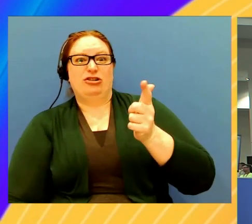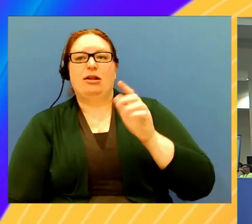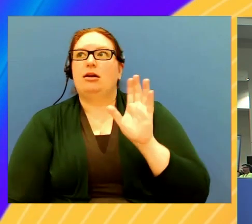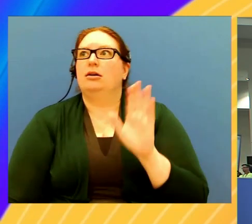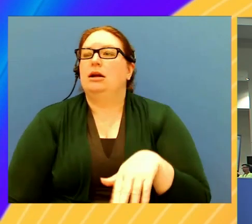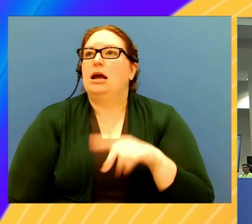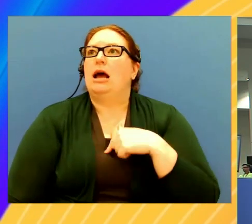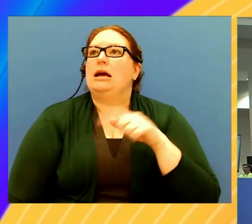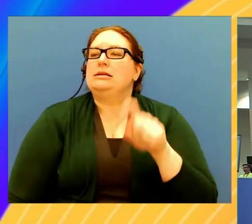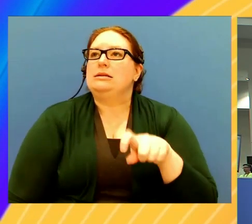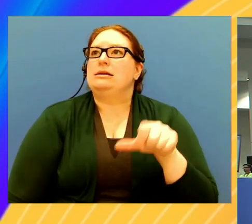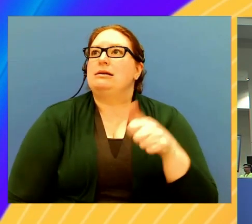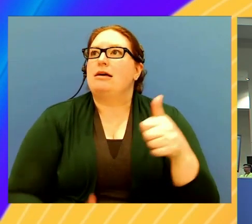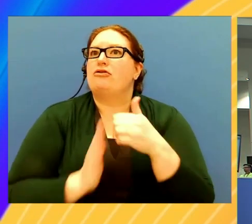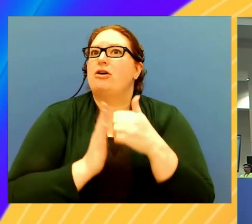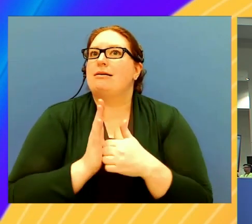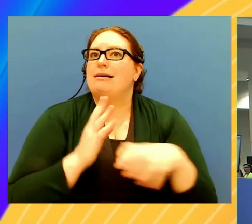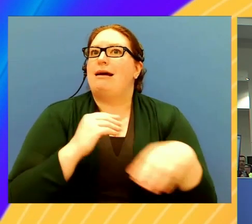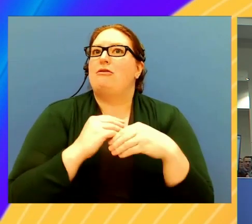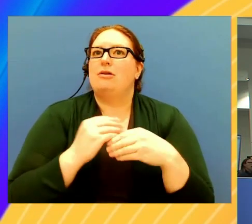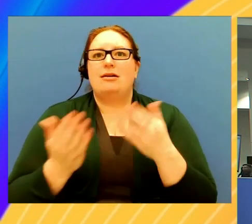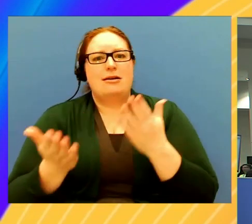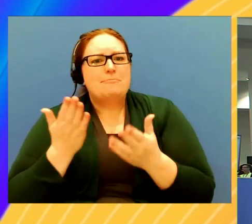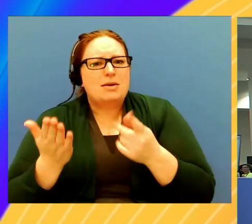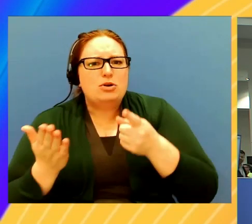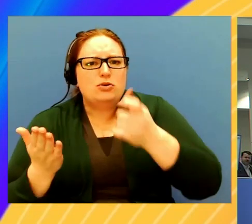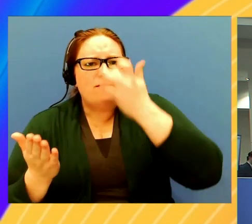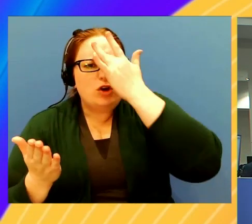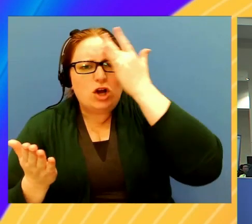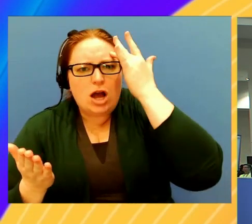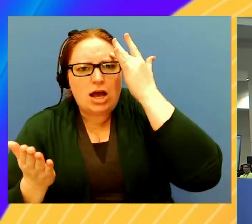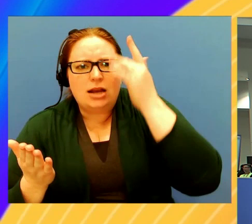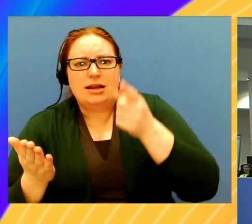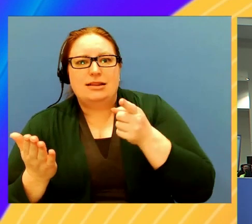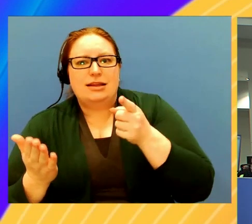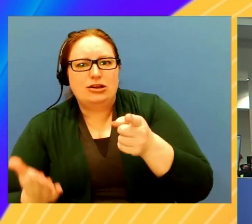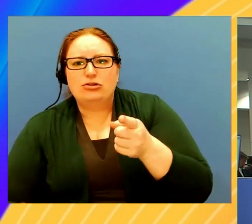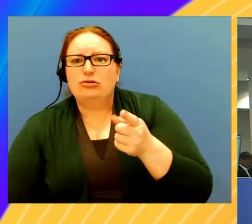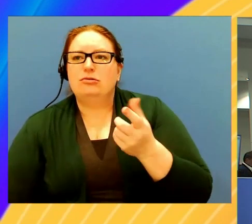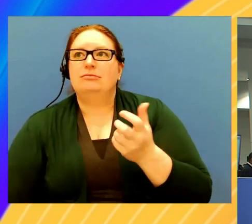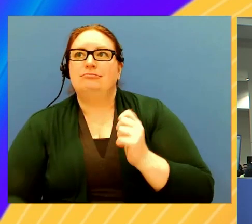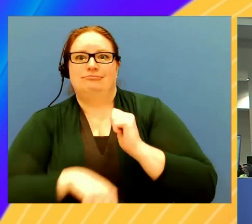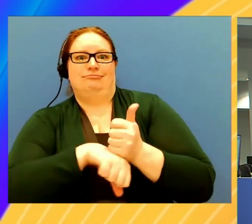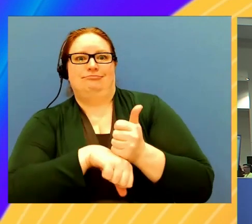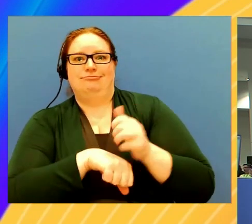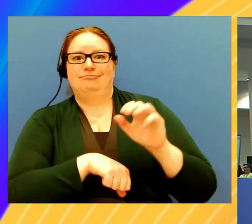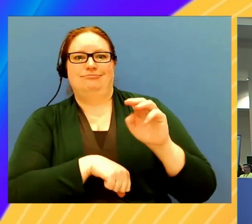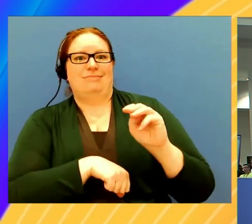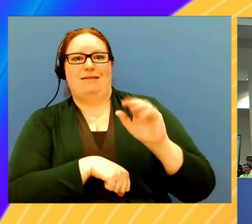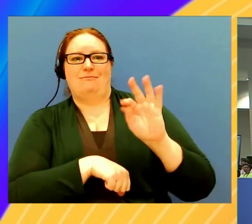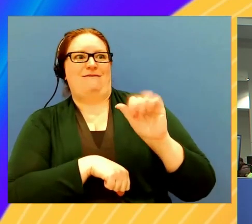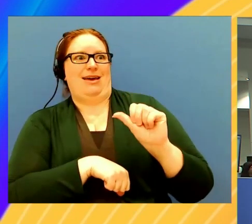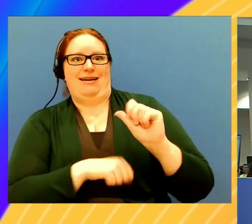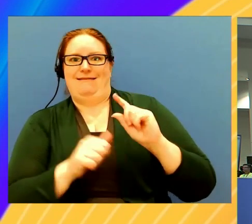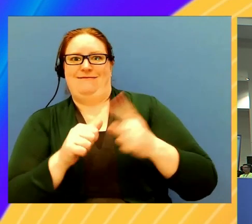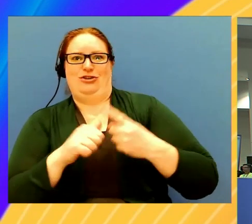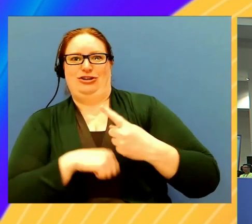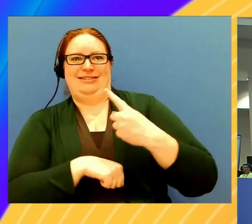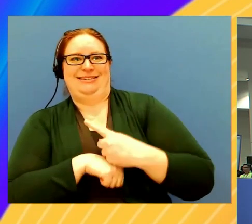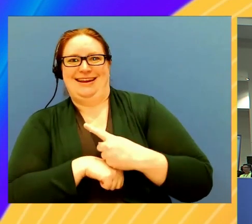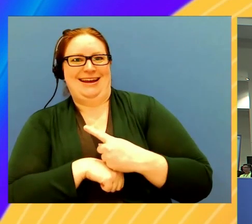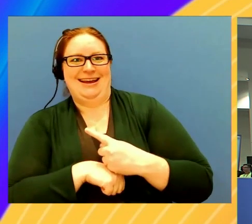account, and maybe you forgot that you enabled MFA the first day or something like that. So how does